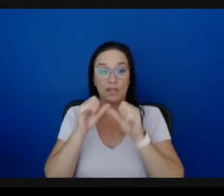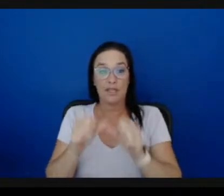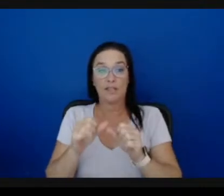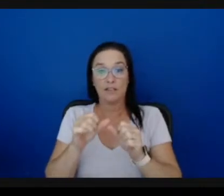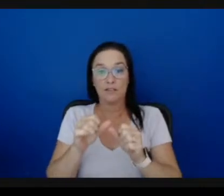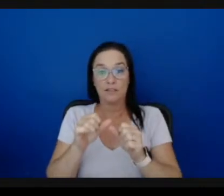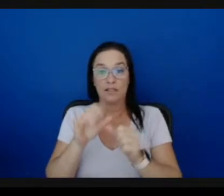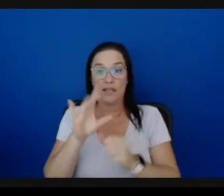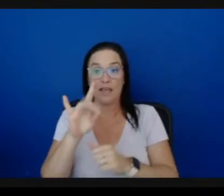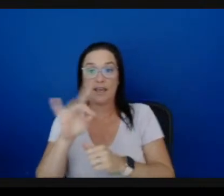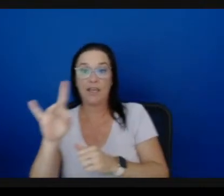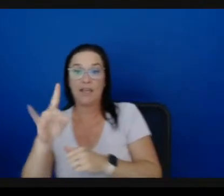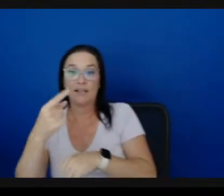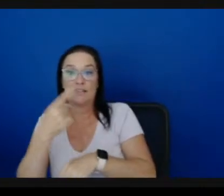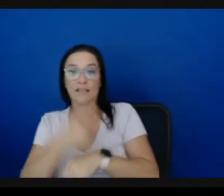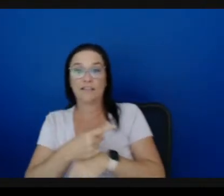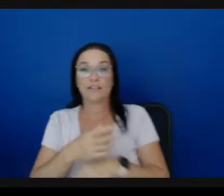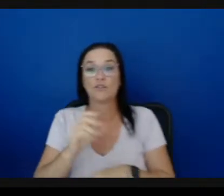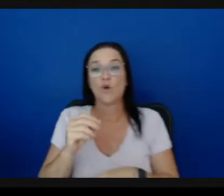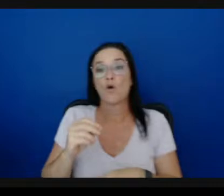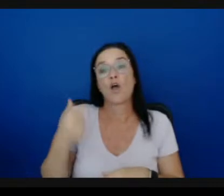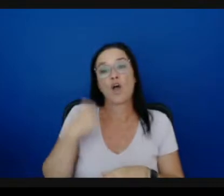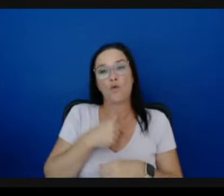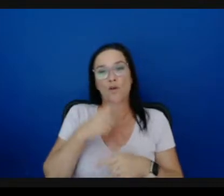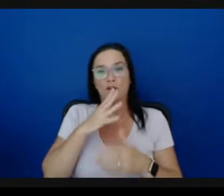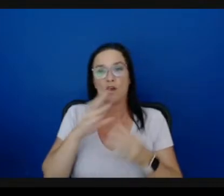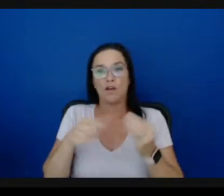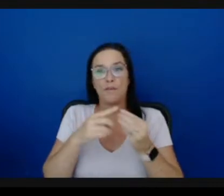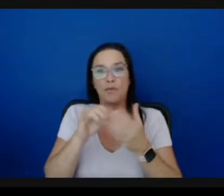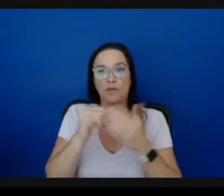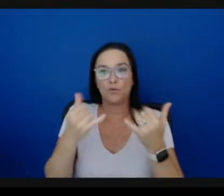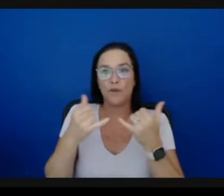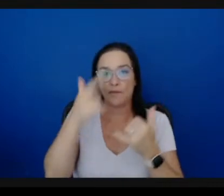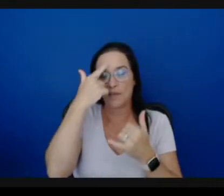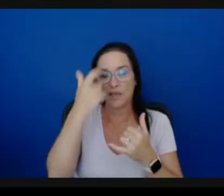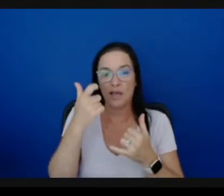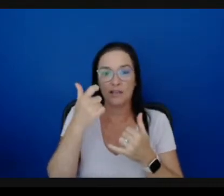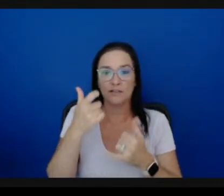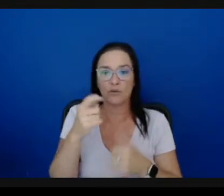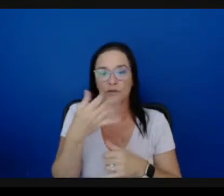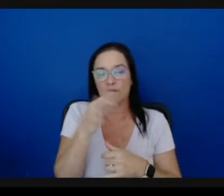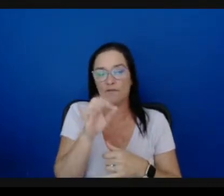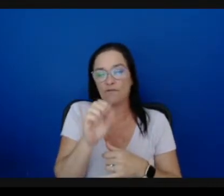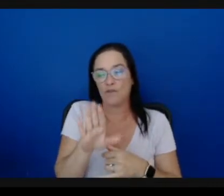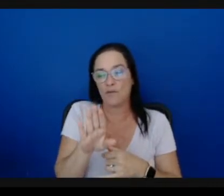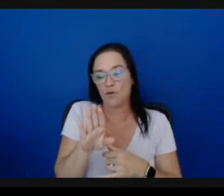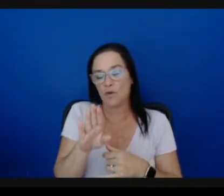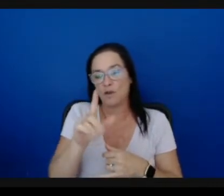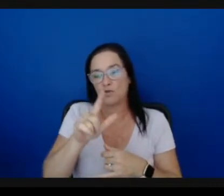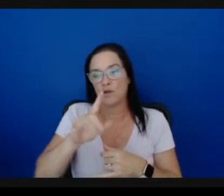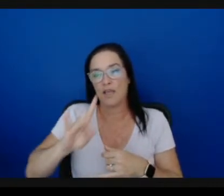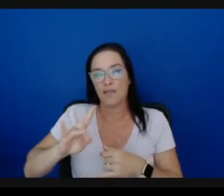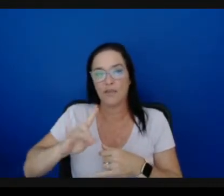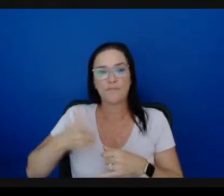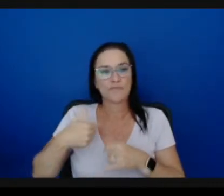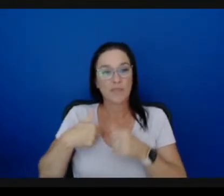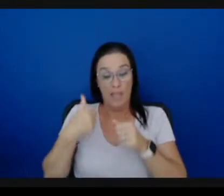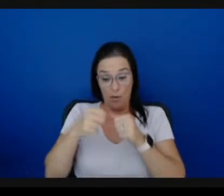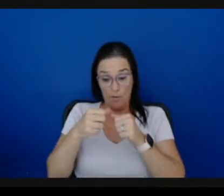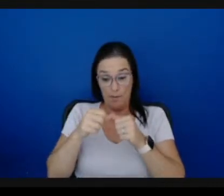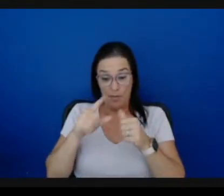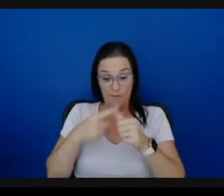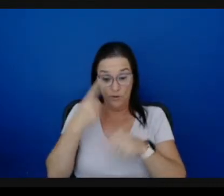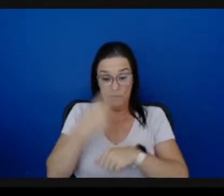28th, 1955, and that's why we're doing this today. Yeah, I remember the first week of the eruption, sitting down with the